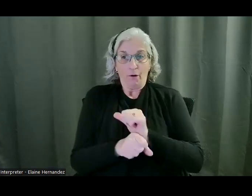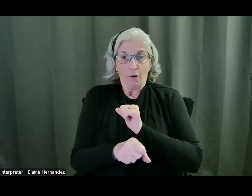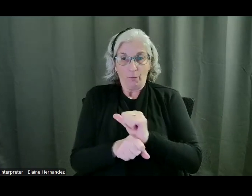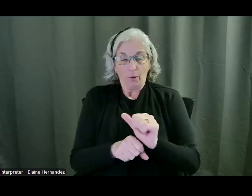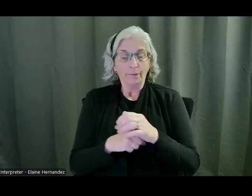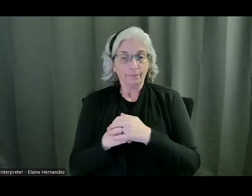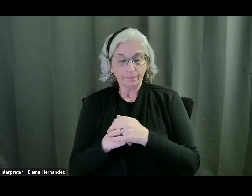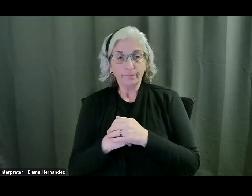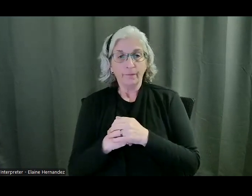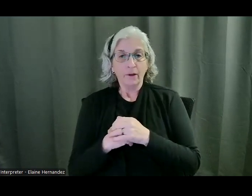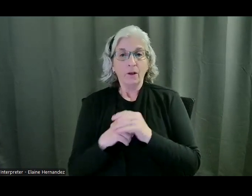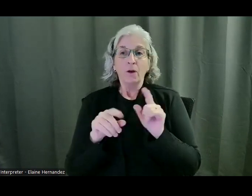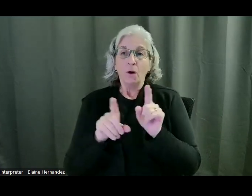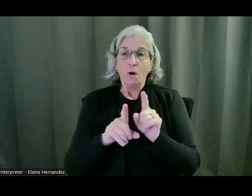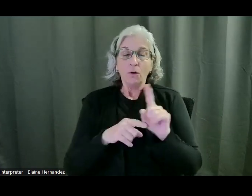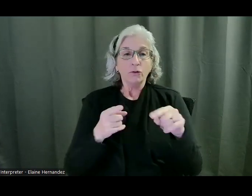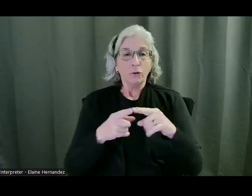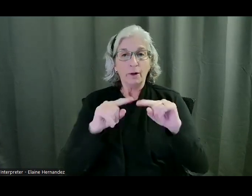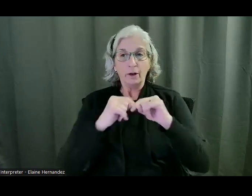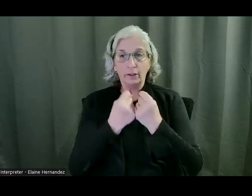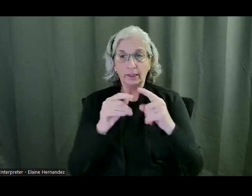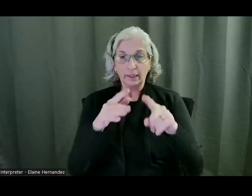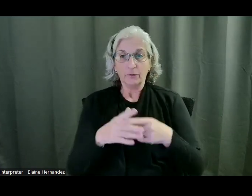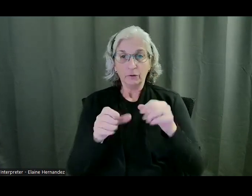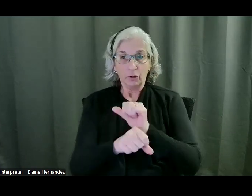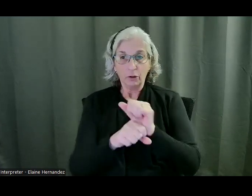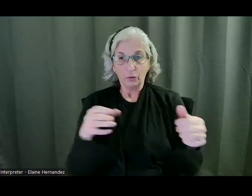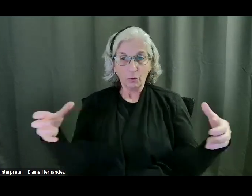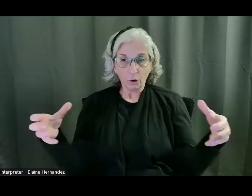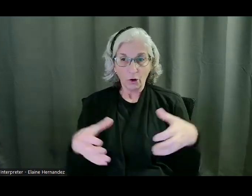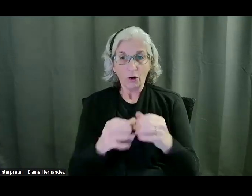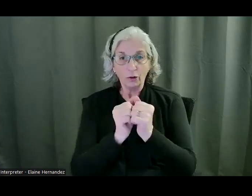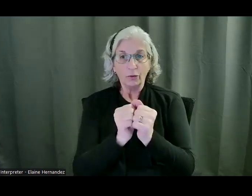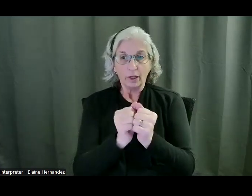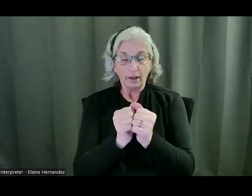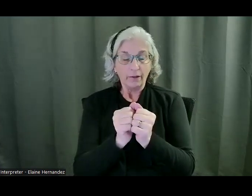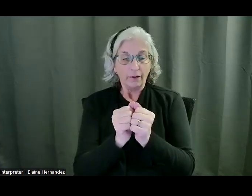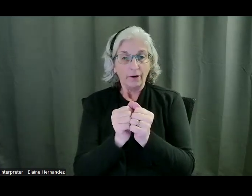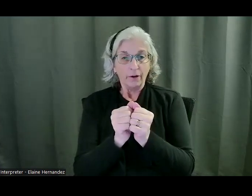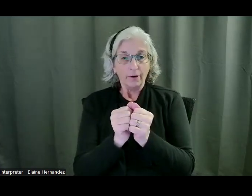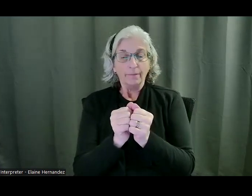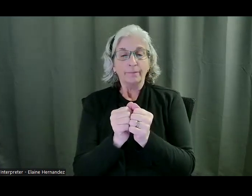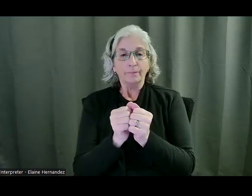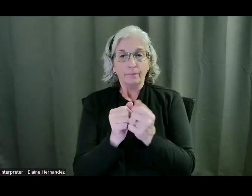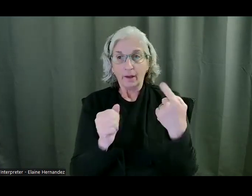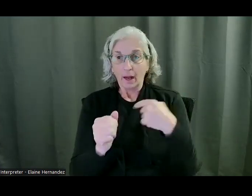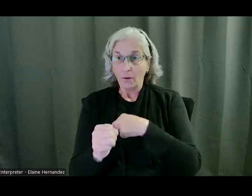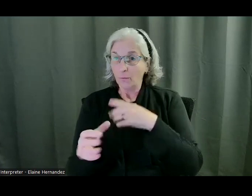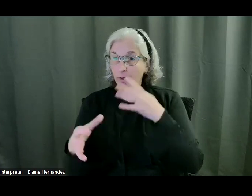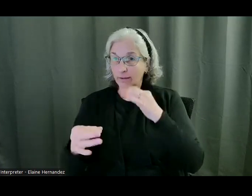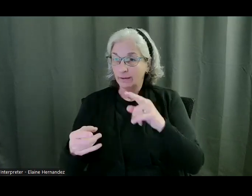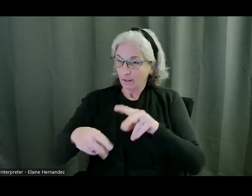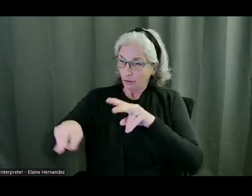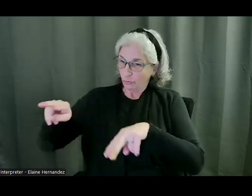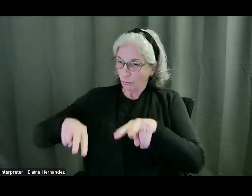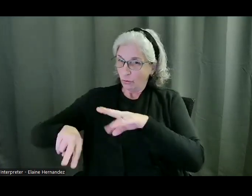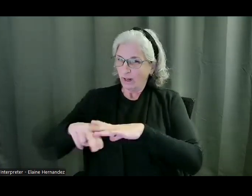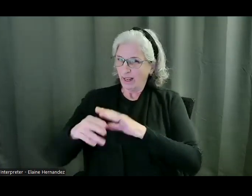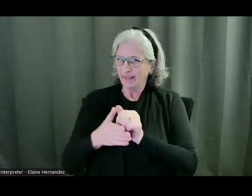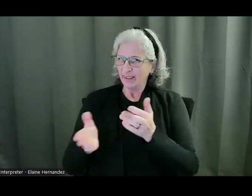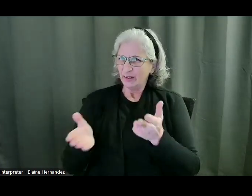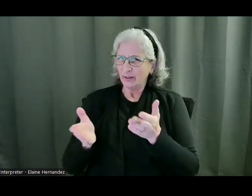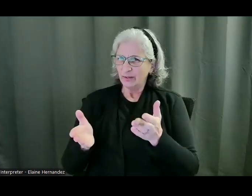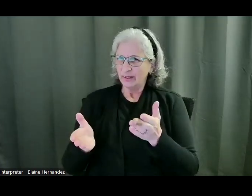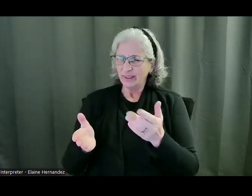of the things when our team got together and we decided to take a look at the service that had been going for, and it was funny, I was doing the math this morning